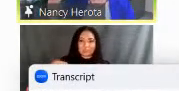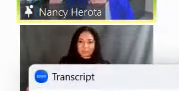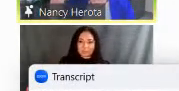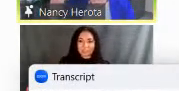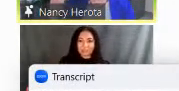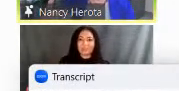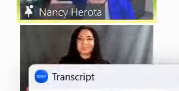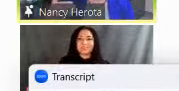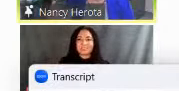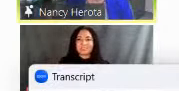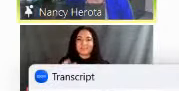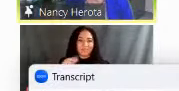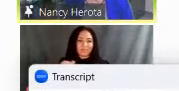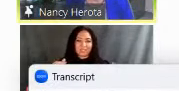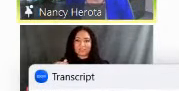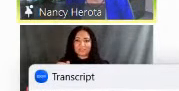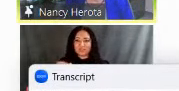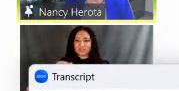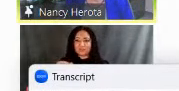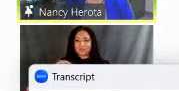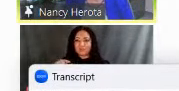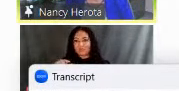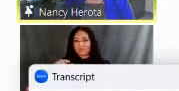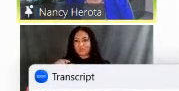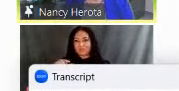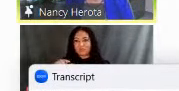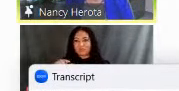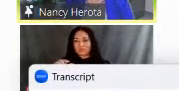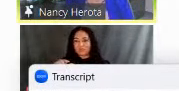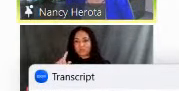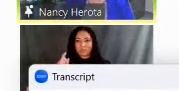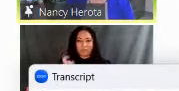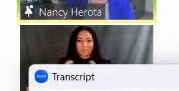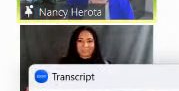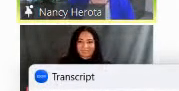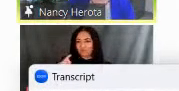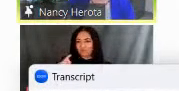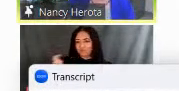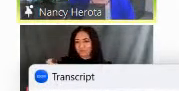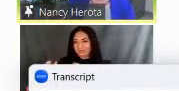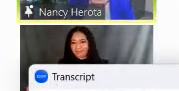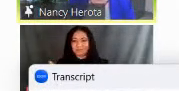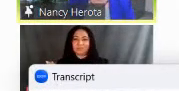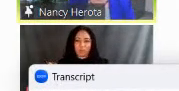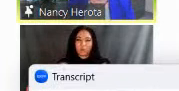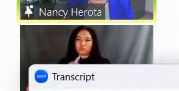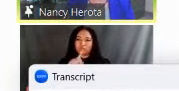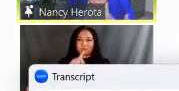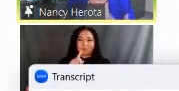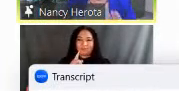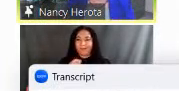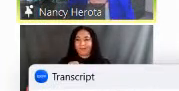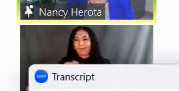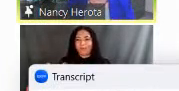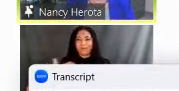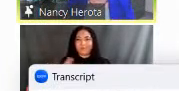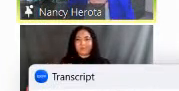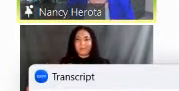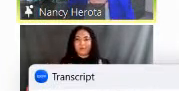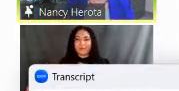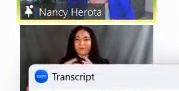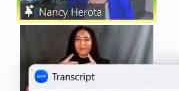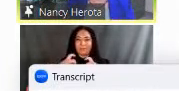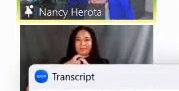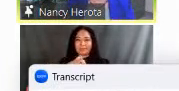rate varies from grantee to grantee, so that it's just another layer of complexity that factors into